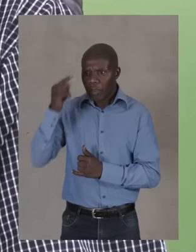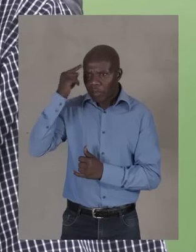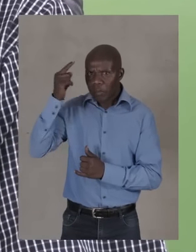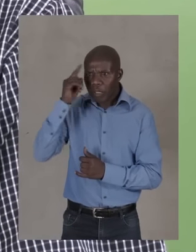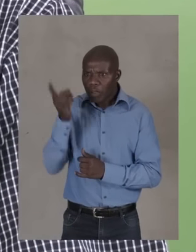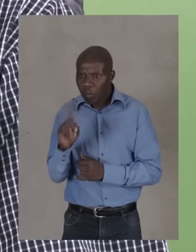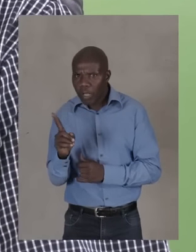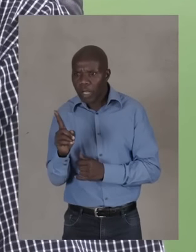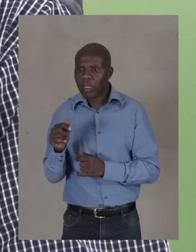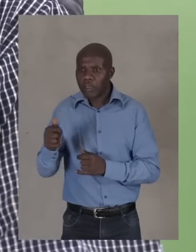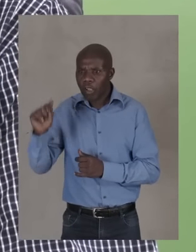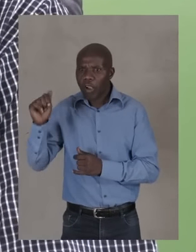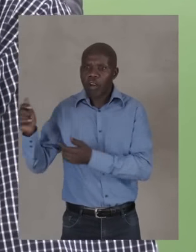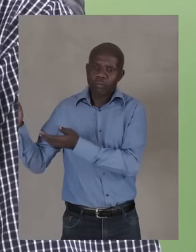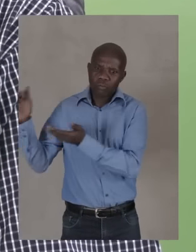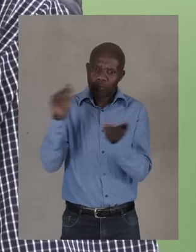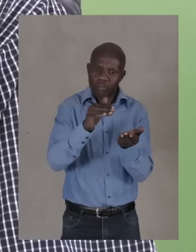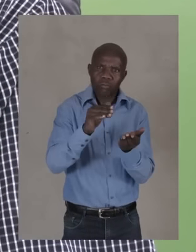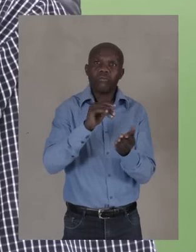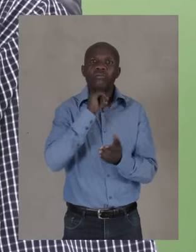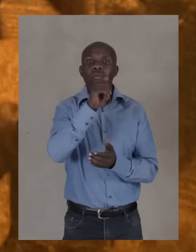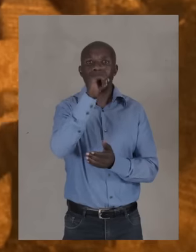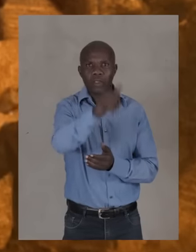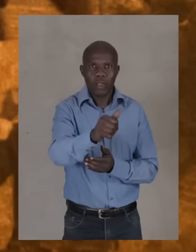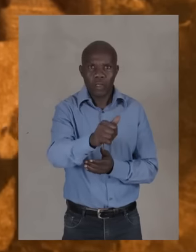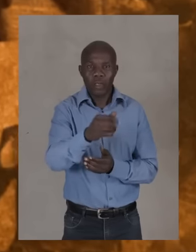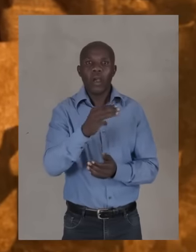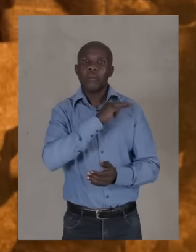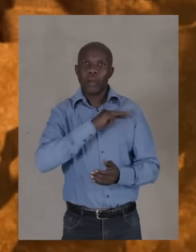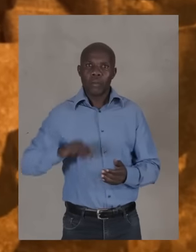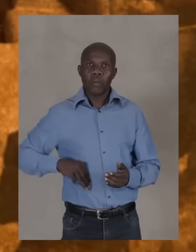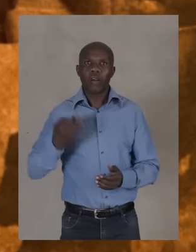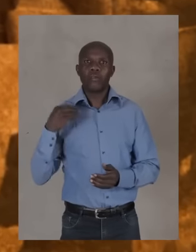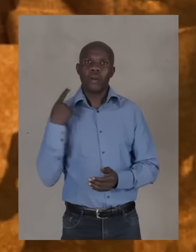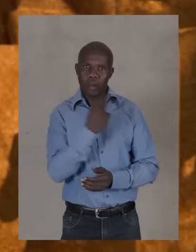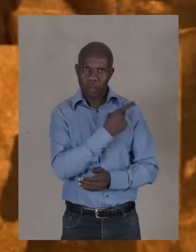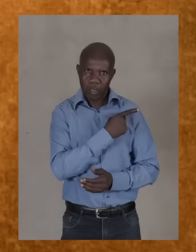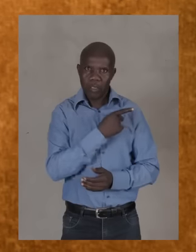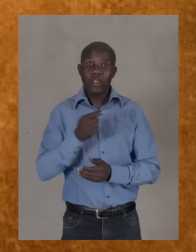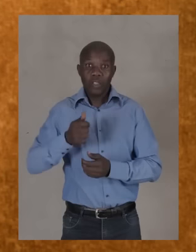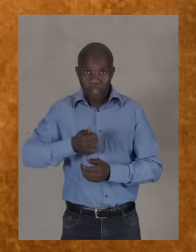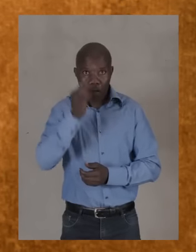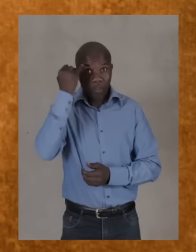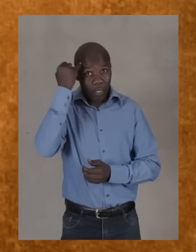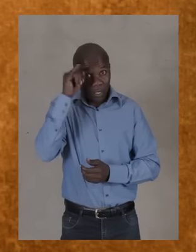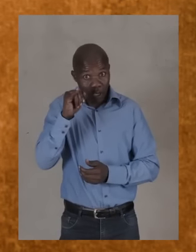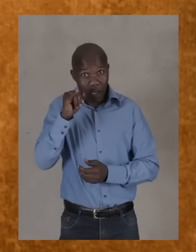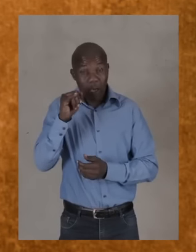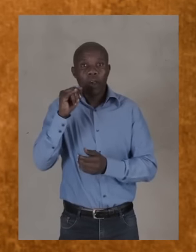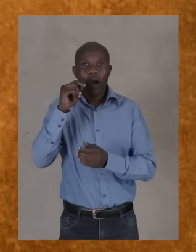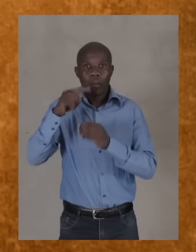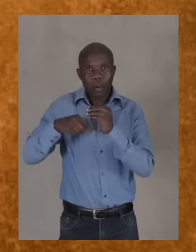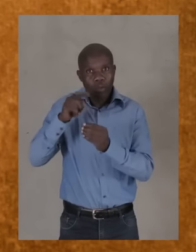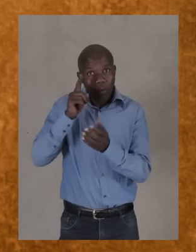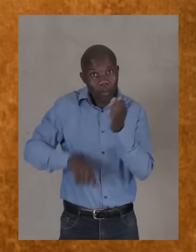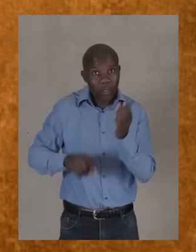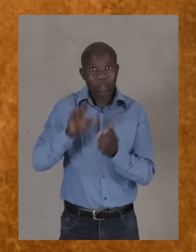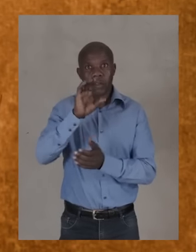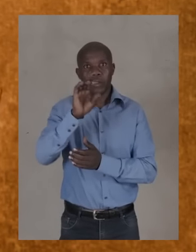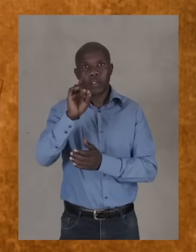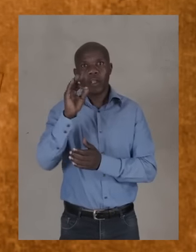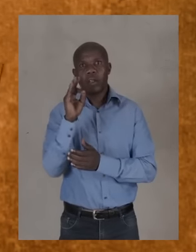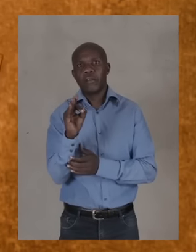to particular issues in a constituency, members of parliament came up with this particular initiative of a Constituency Development